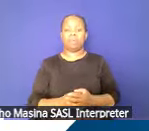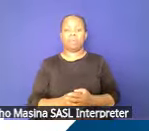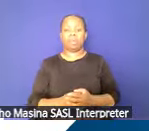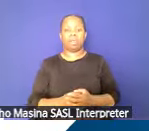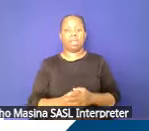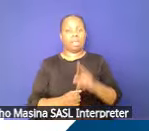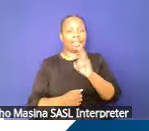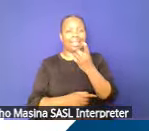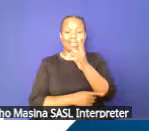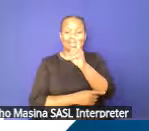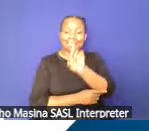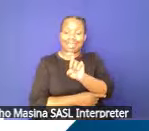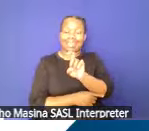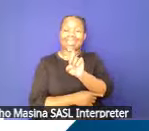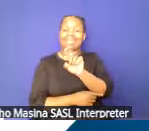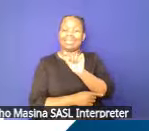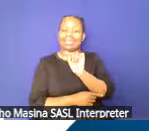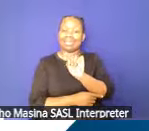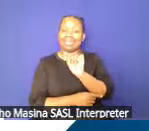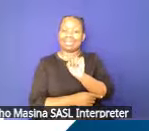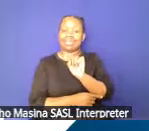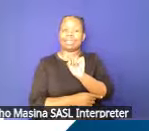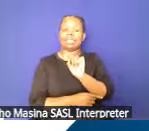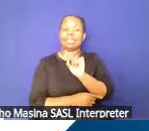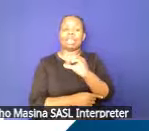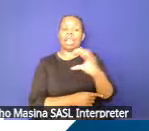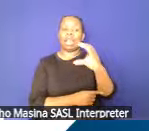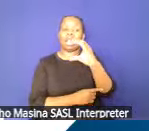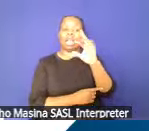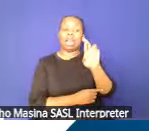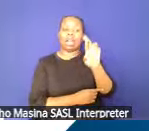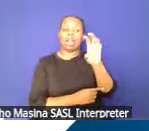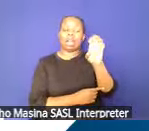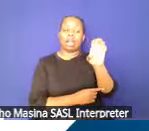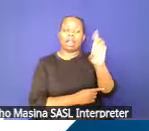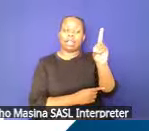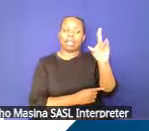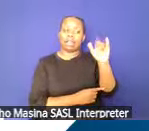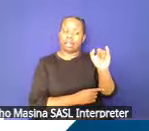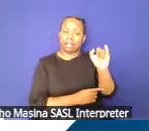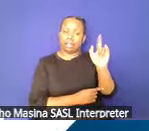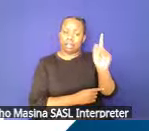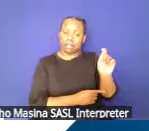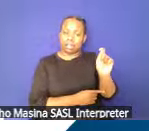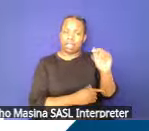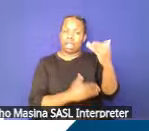tax credit will be limited by